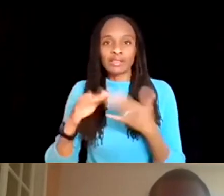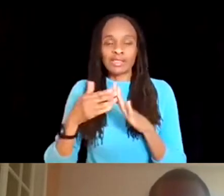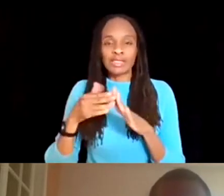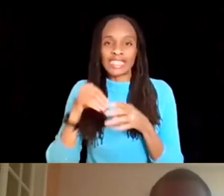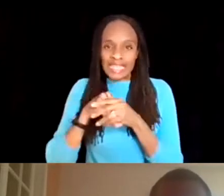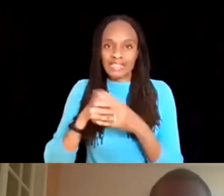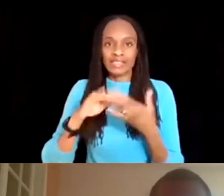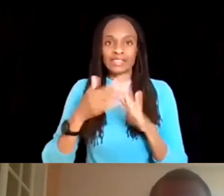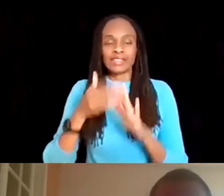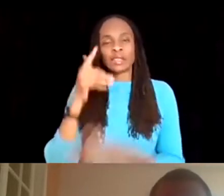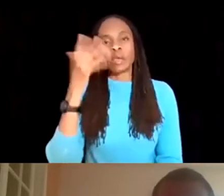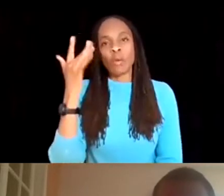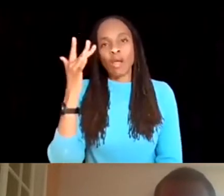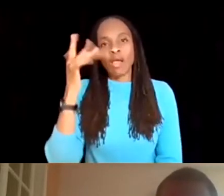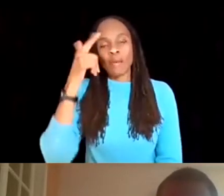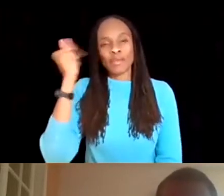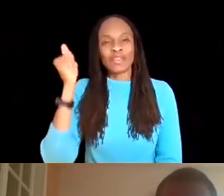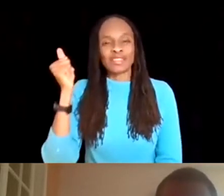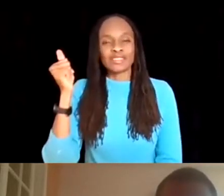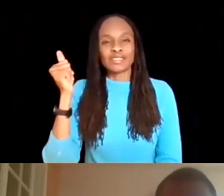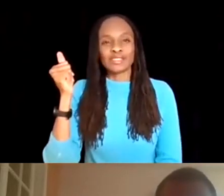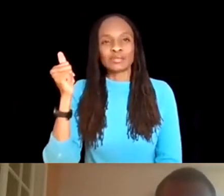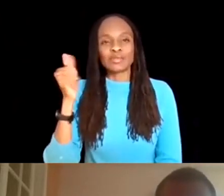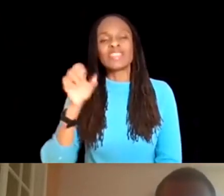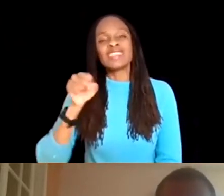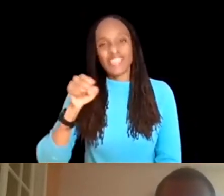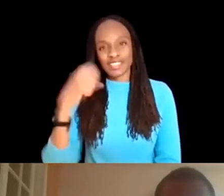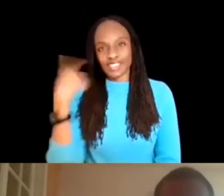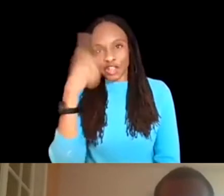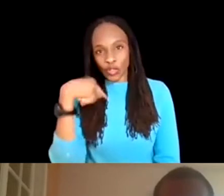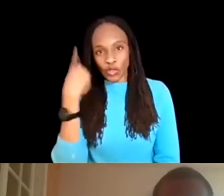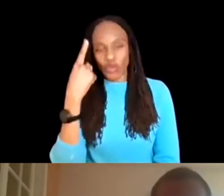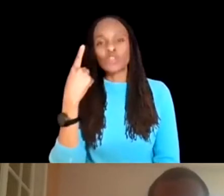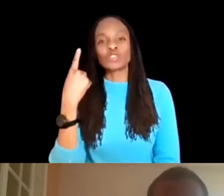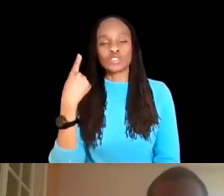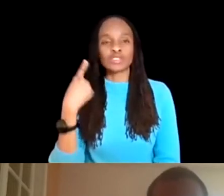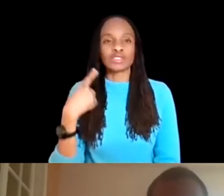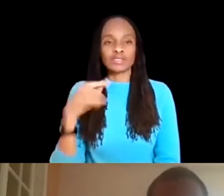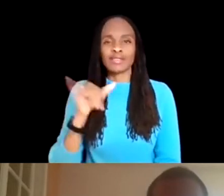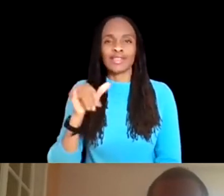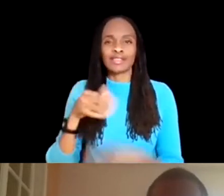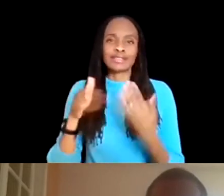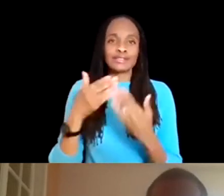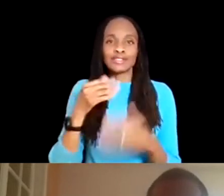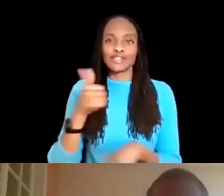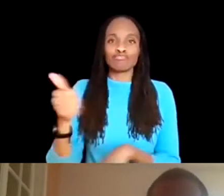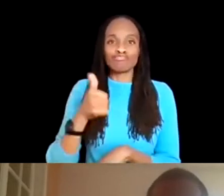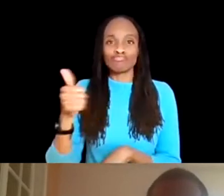just because it's just, even though it looks very mobile and it's very,